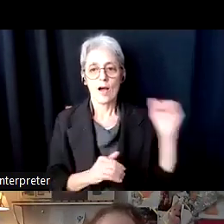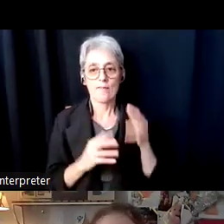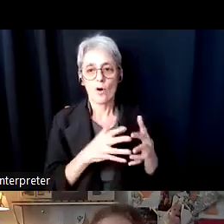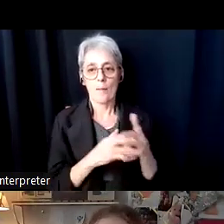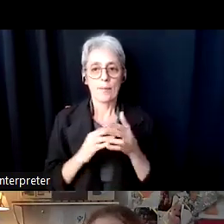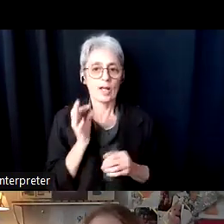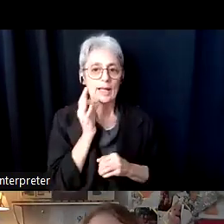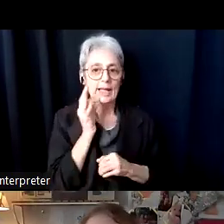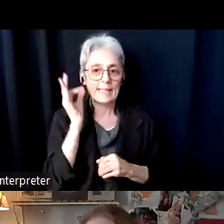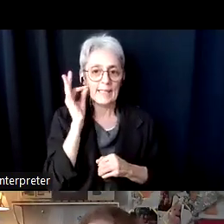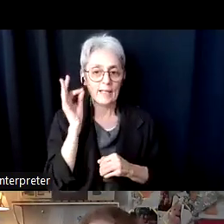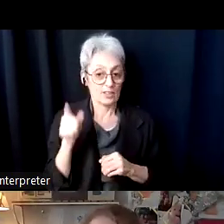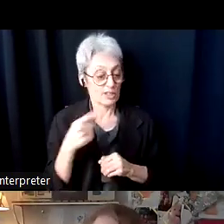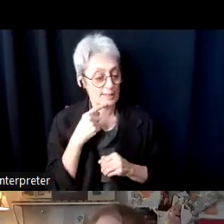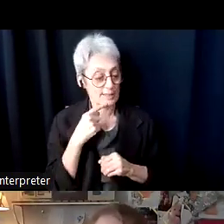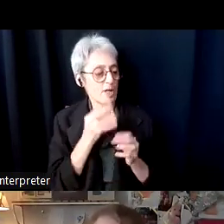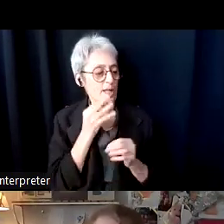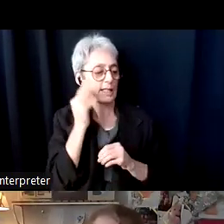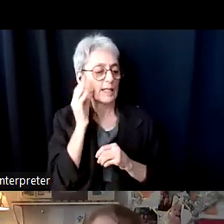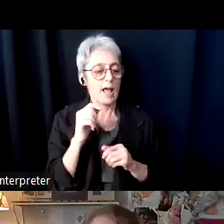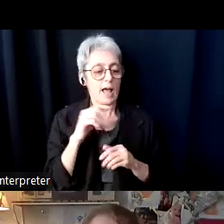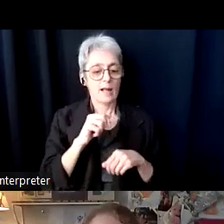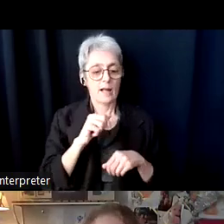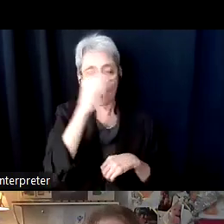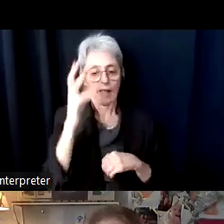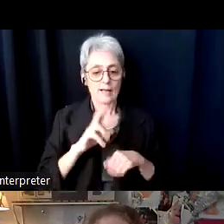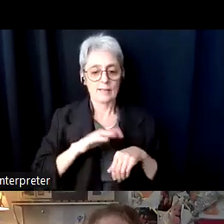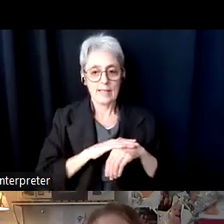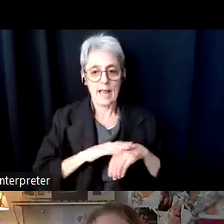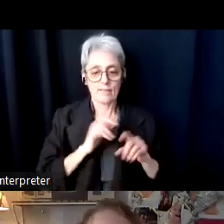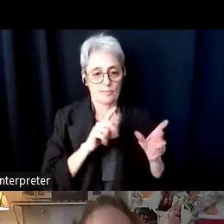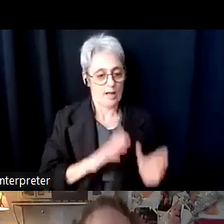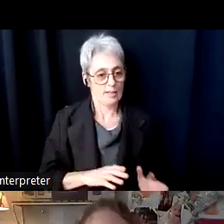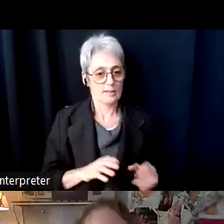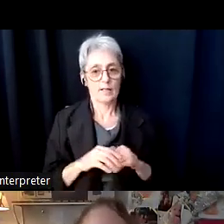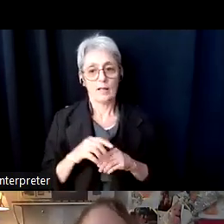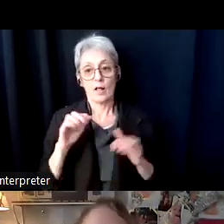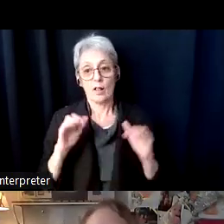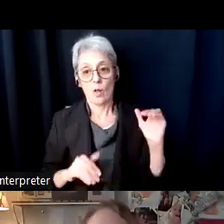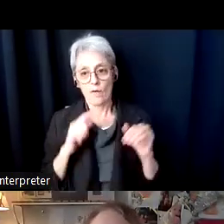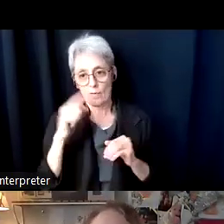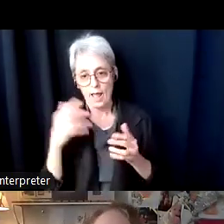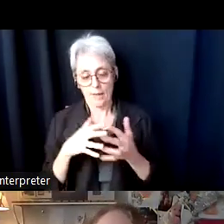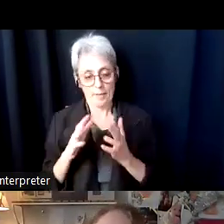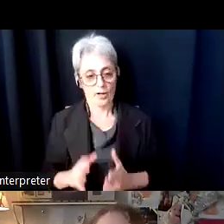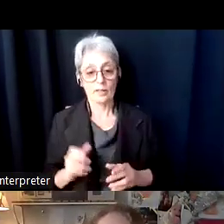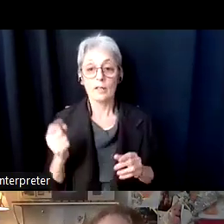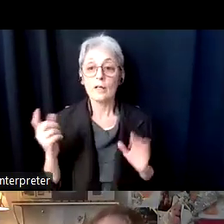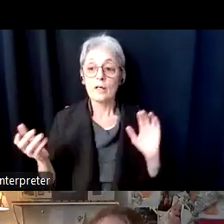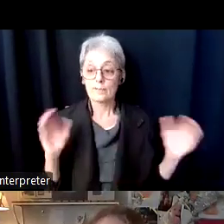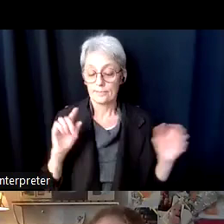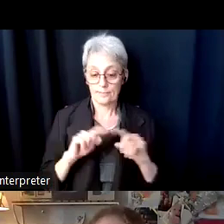Native respondents, and it's lower for Black respondents. We see some differences between the surveys, however, in terms of the use